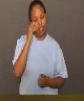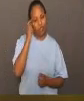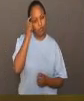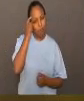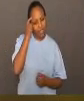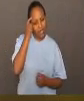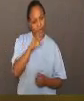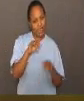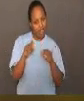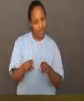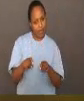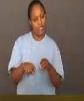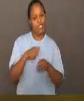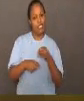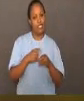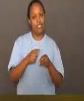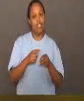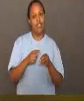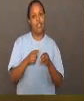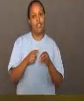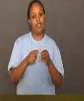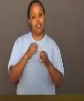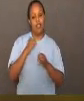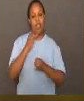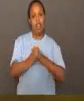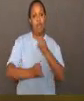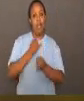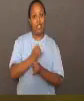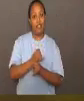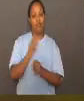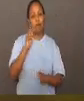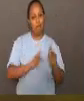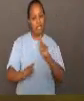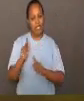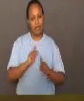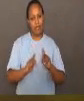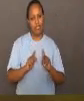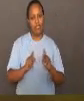concern for the well-being of the international community.